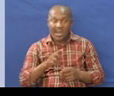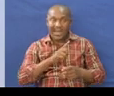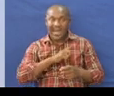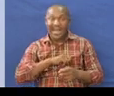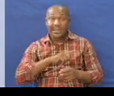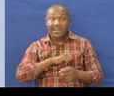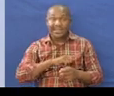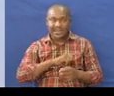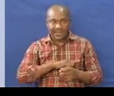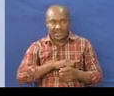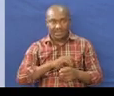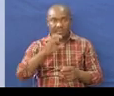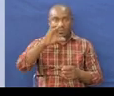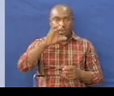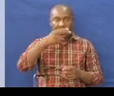characteristics